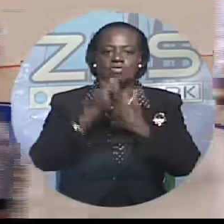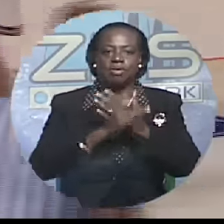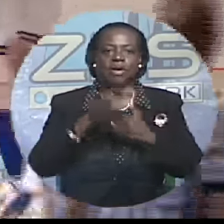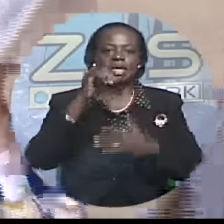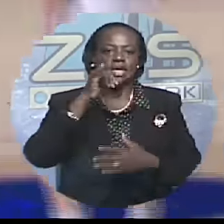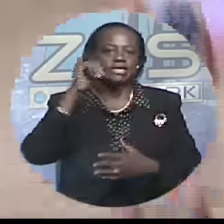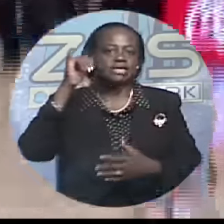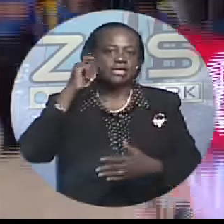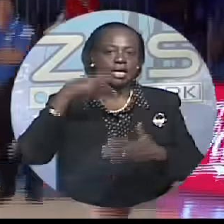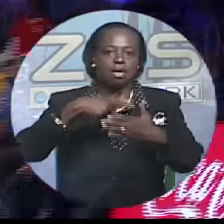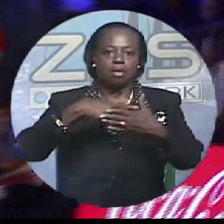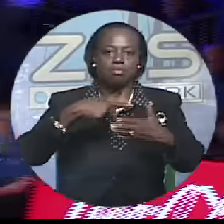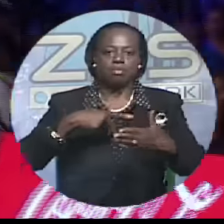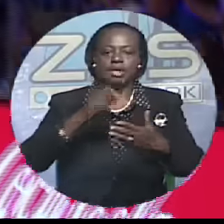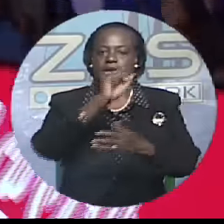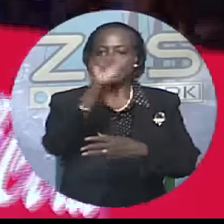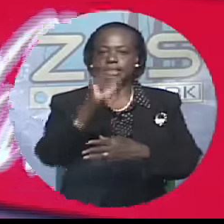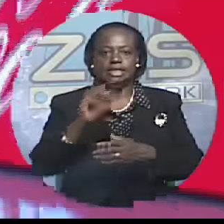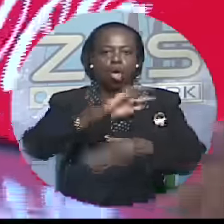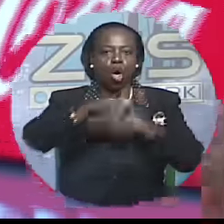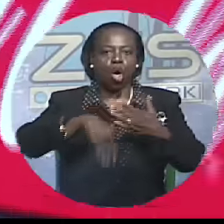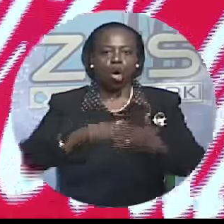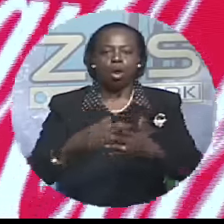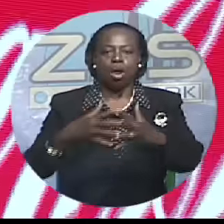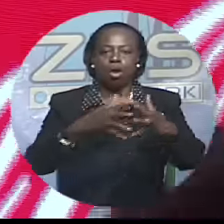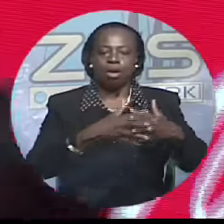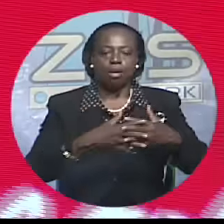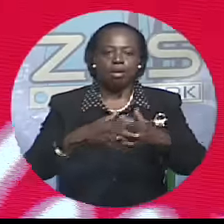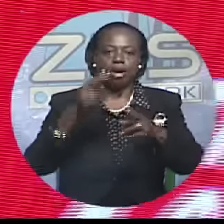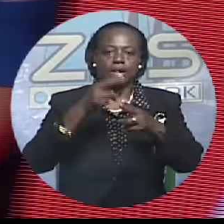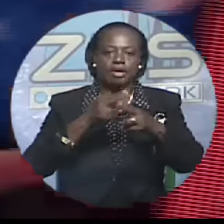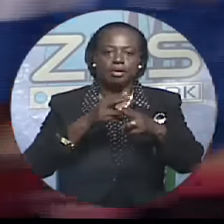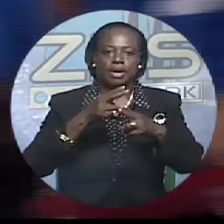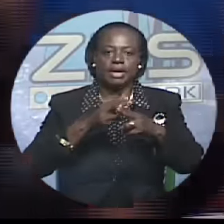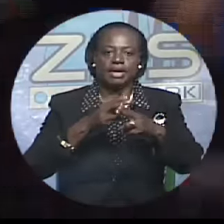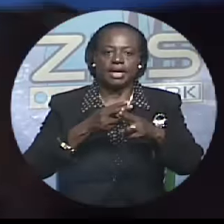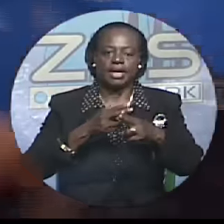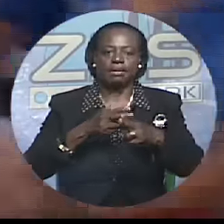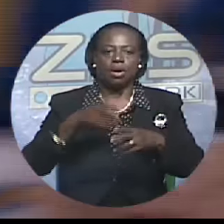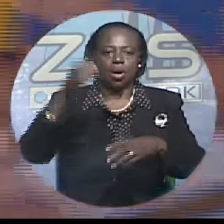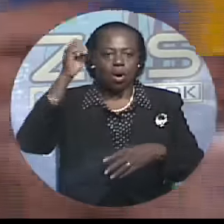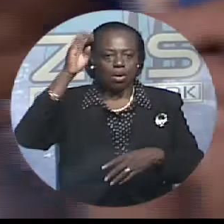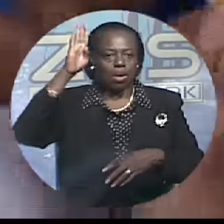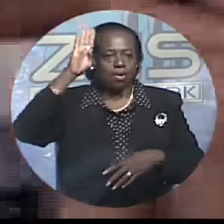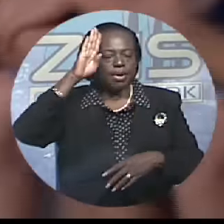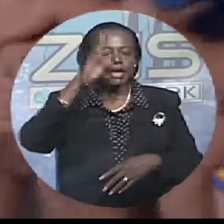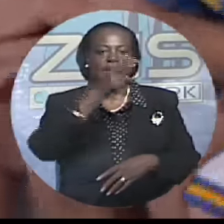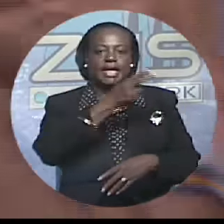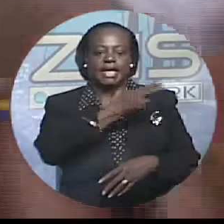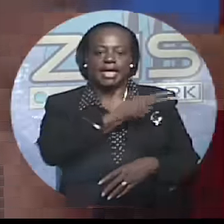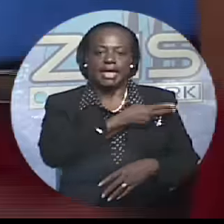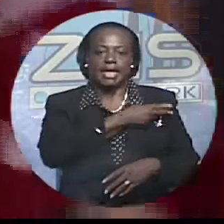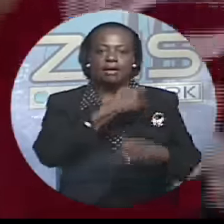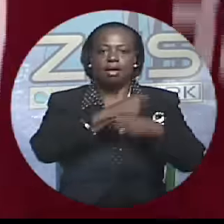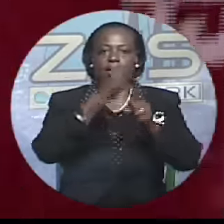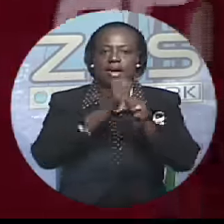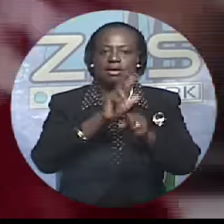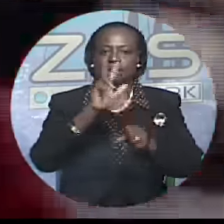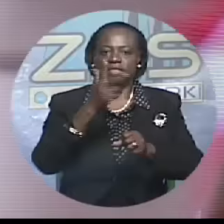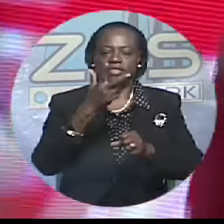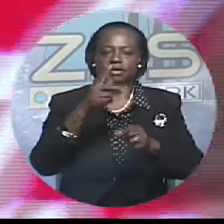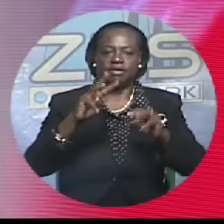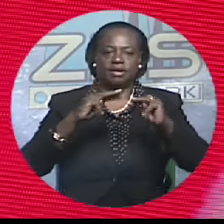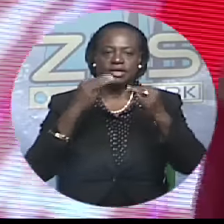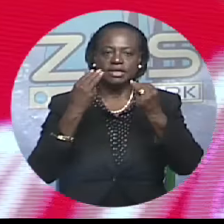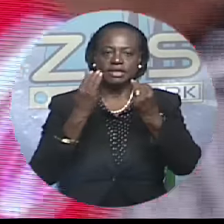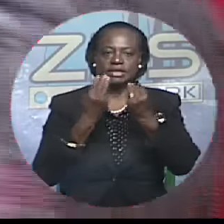the preseason All-Americans were named, and Oklahoma shooting guard Buddy Hield made the third team. Buddy, who decided to go